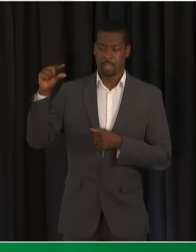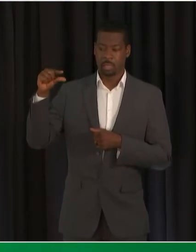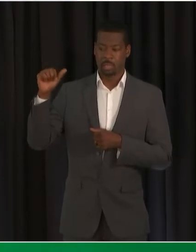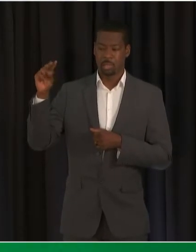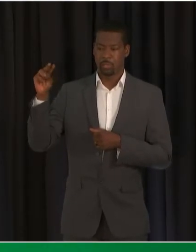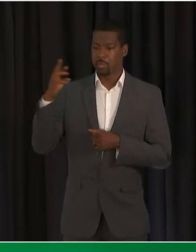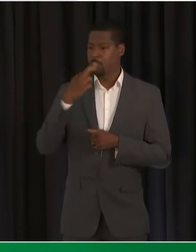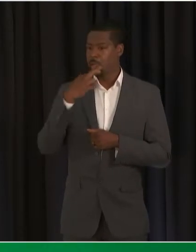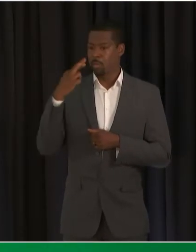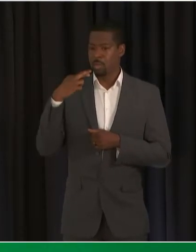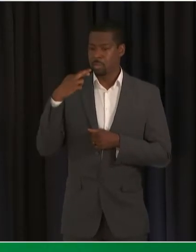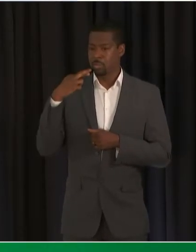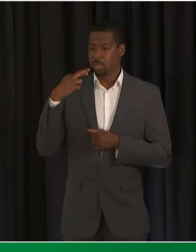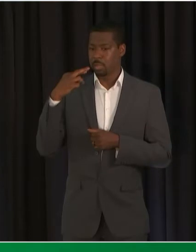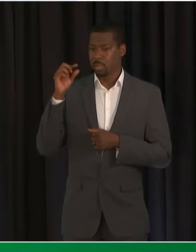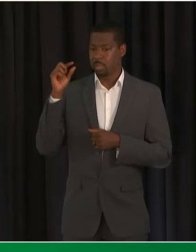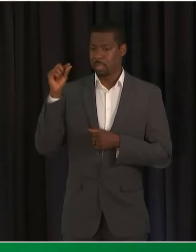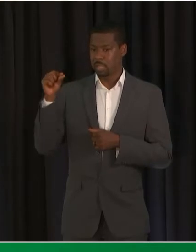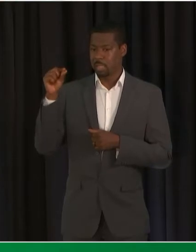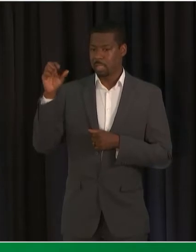restaurants.sba.gov,